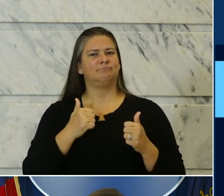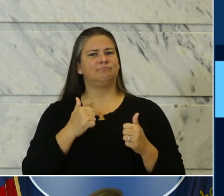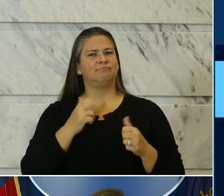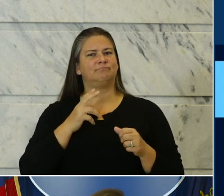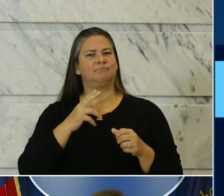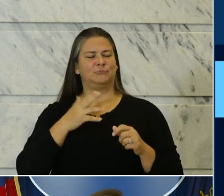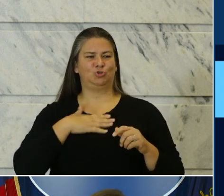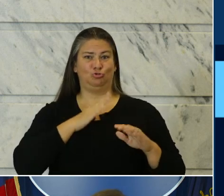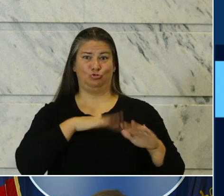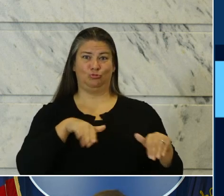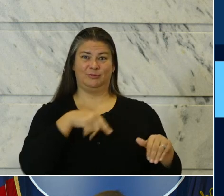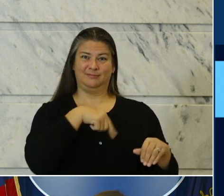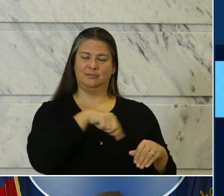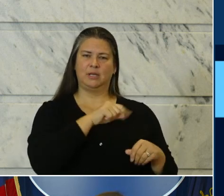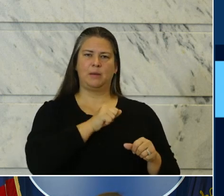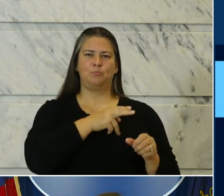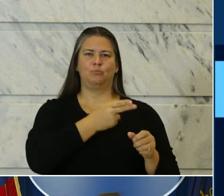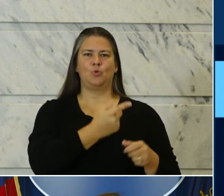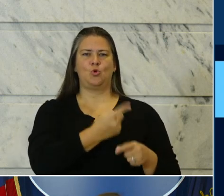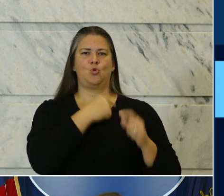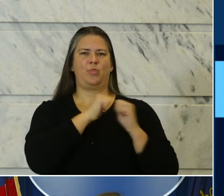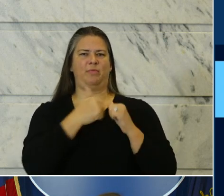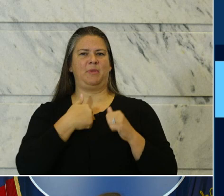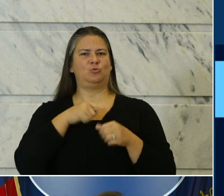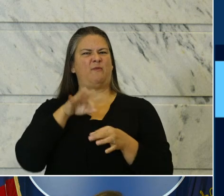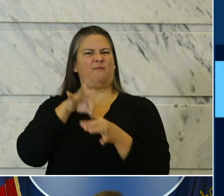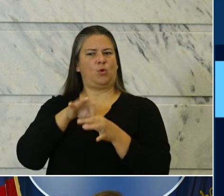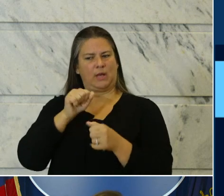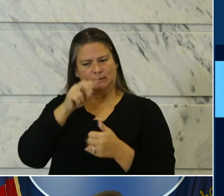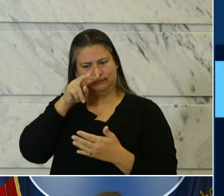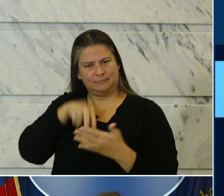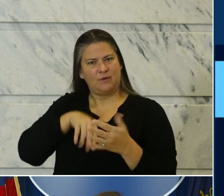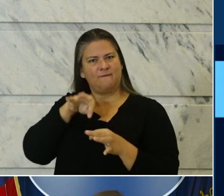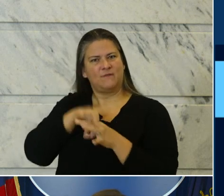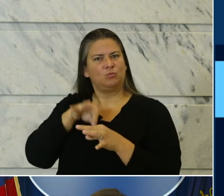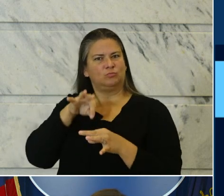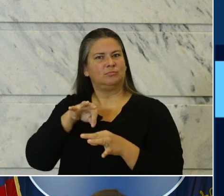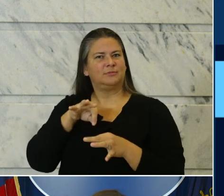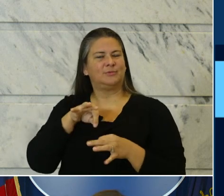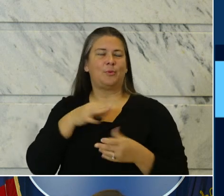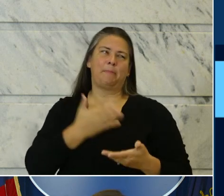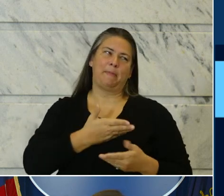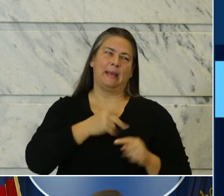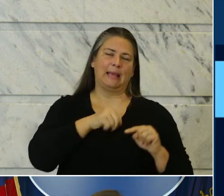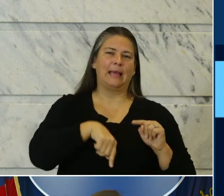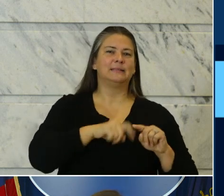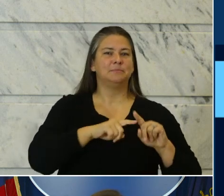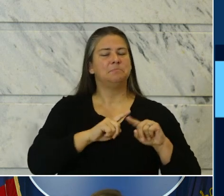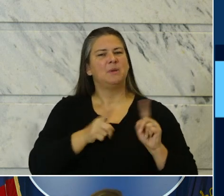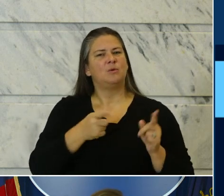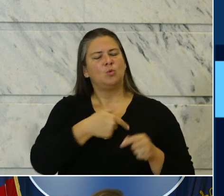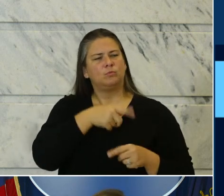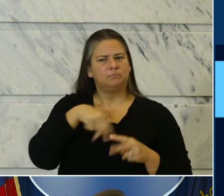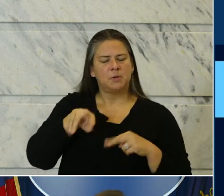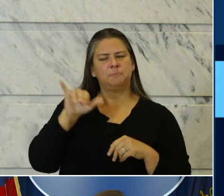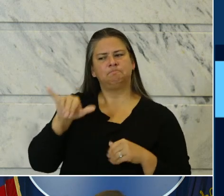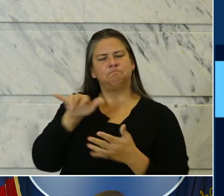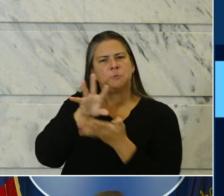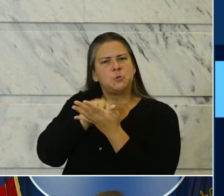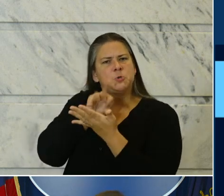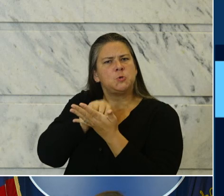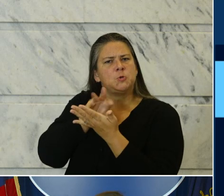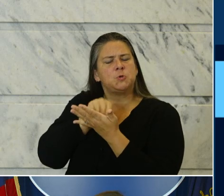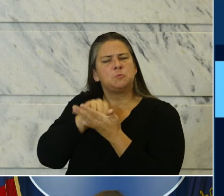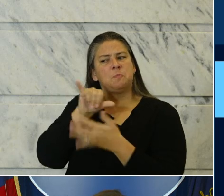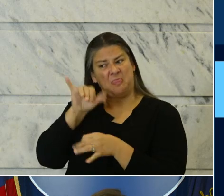and she's only 8 months old. So, our family has engaged in many discussions about democracy and how lucky we are to live